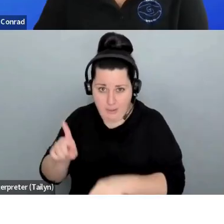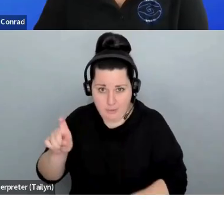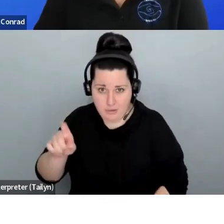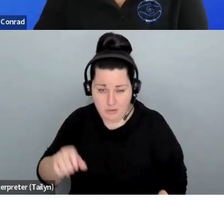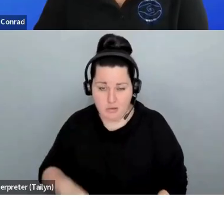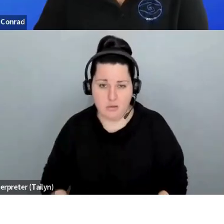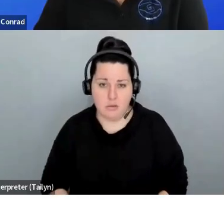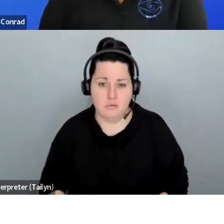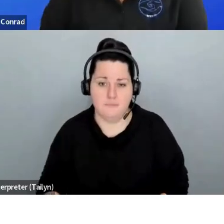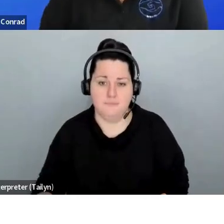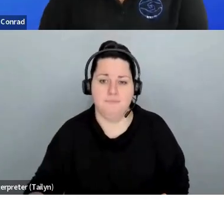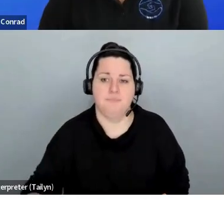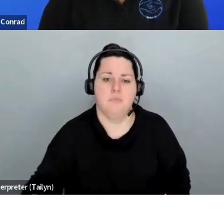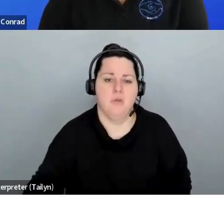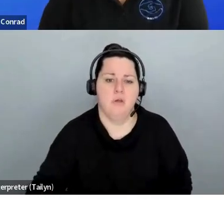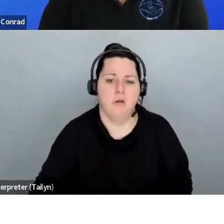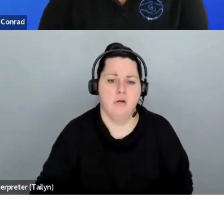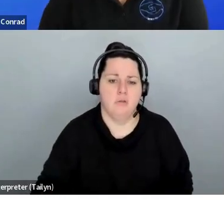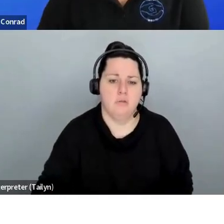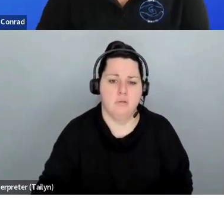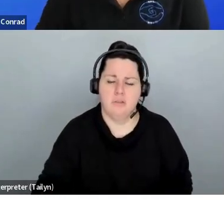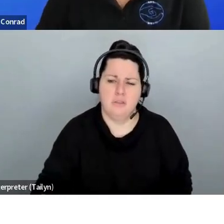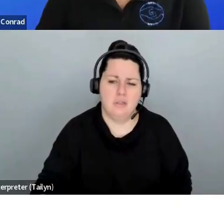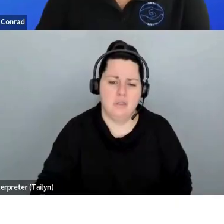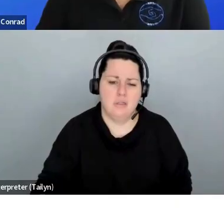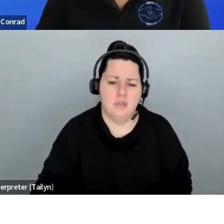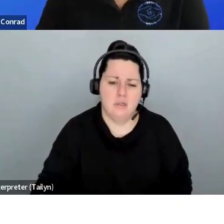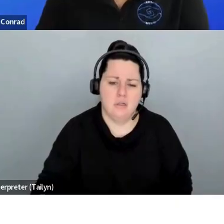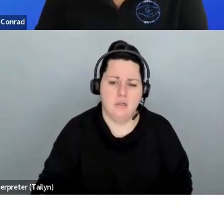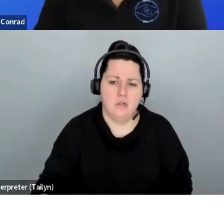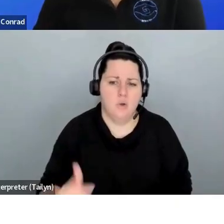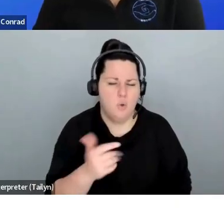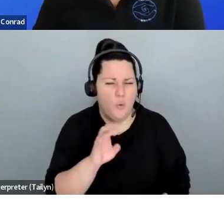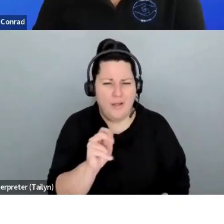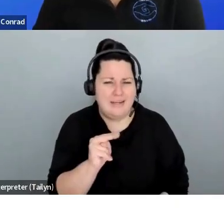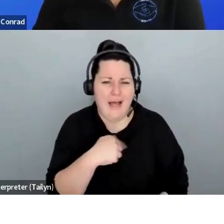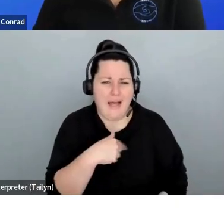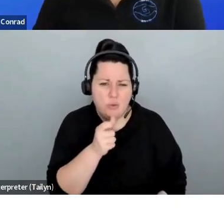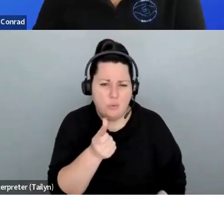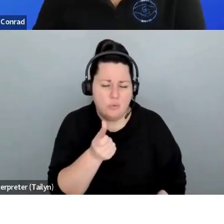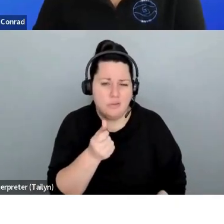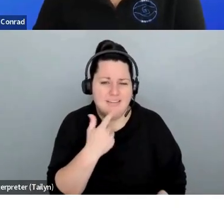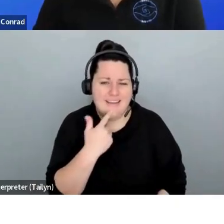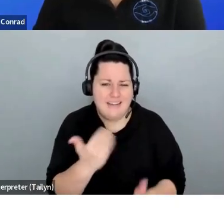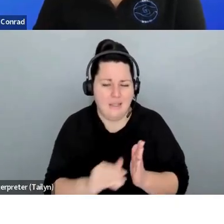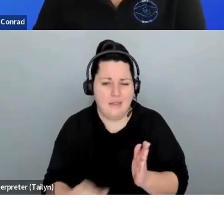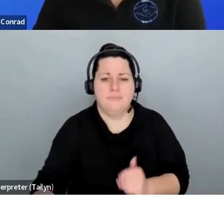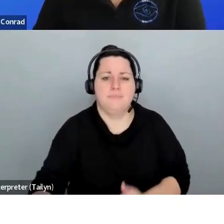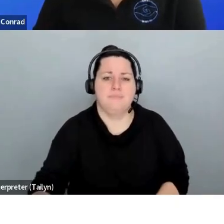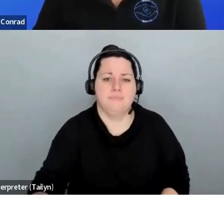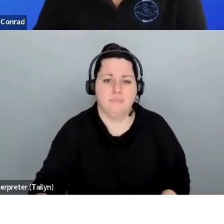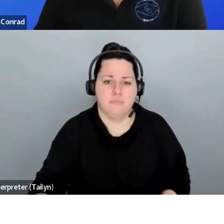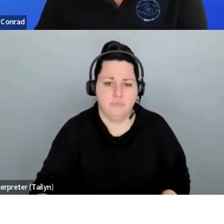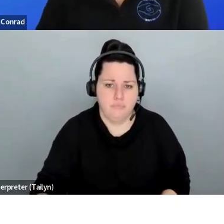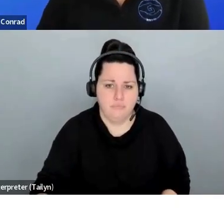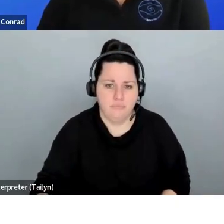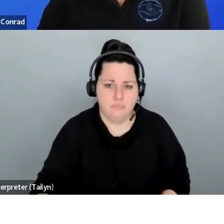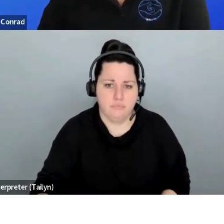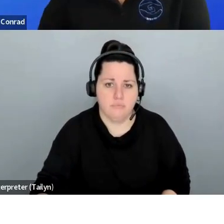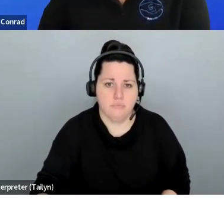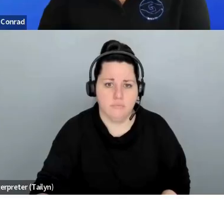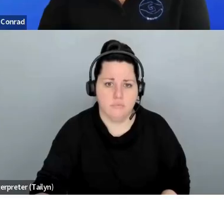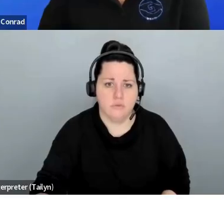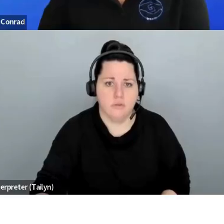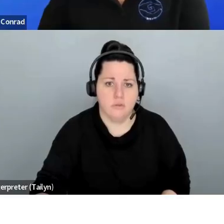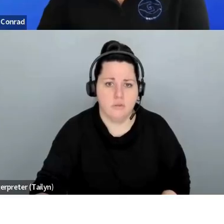say that one more time? Because I don't have my chat open. So he asks, does it